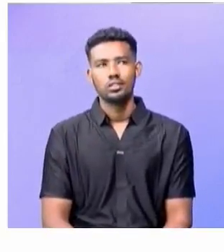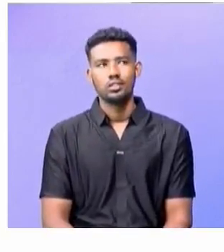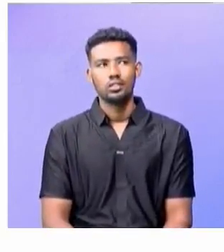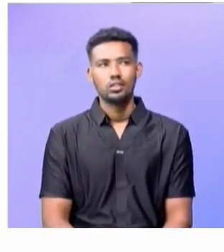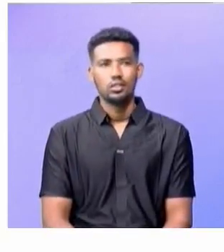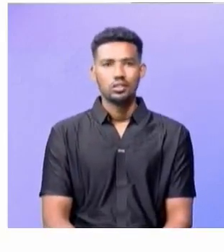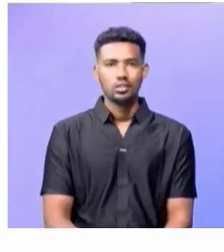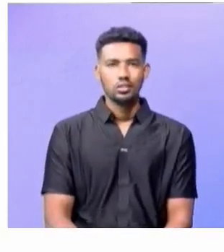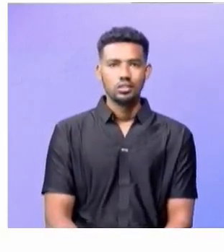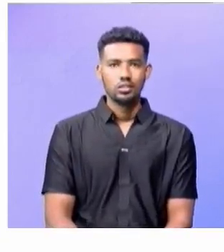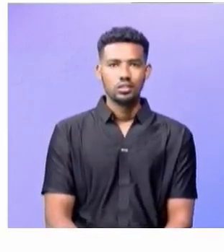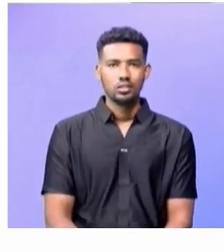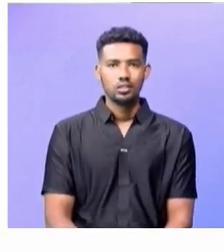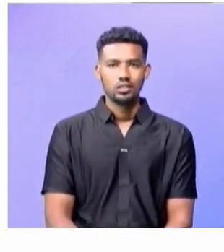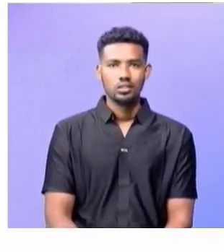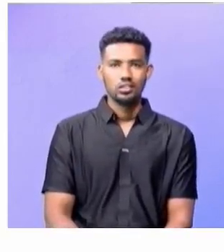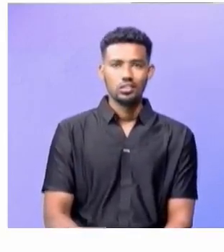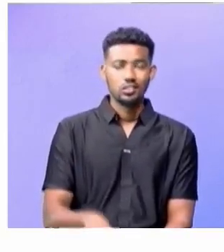he loves.